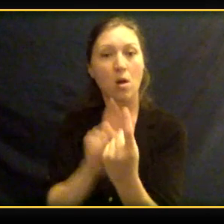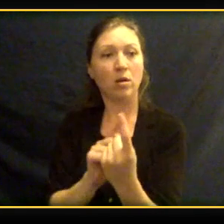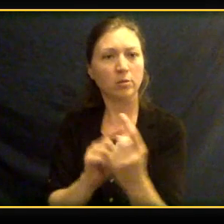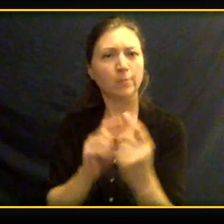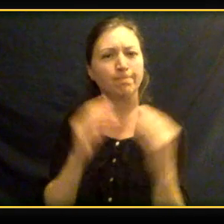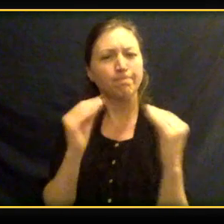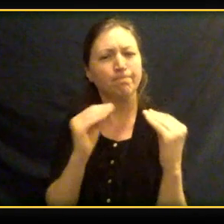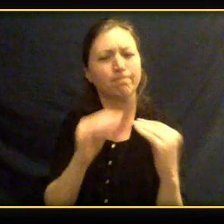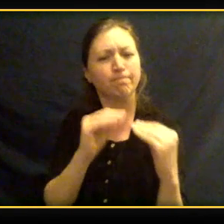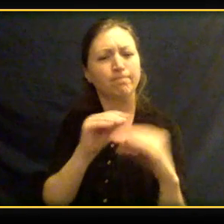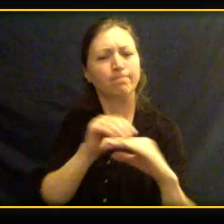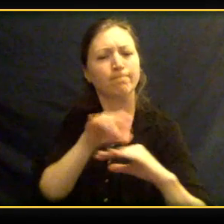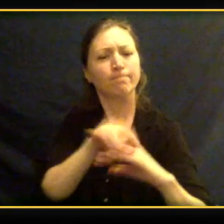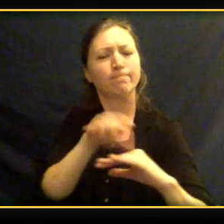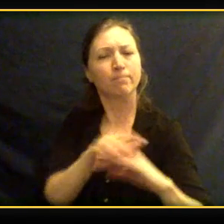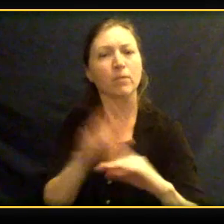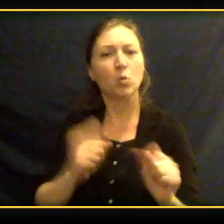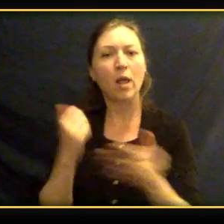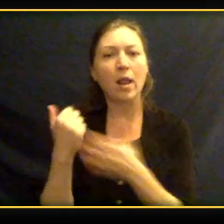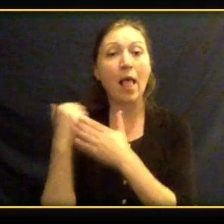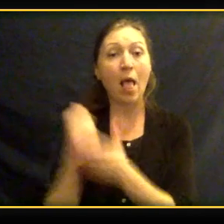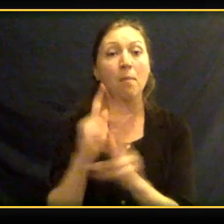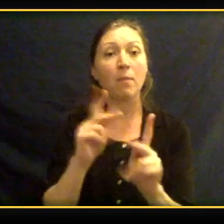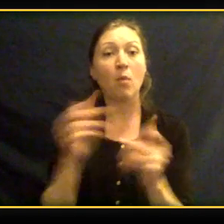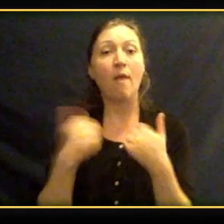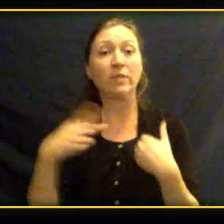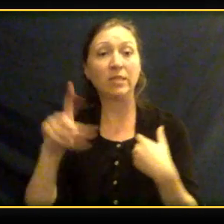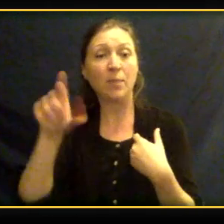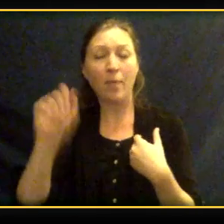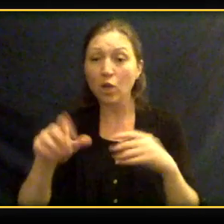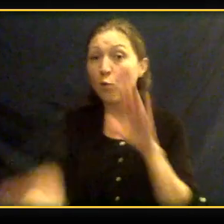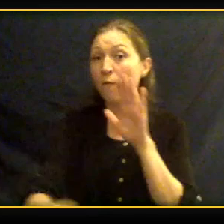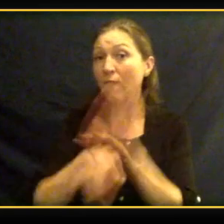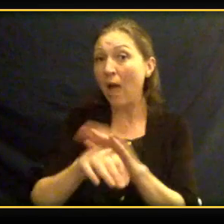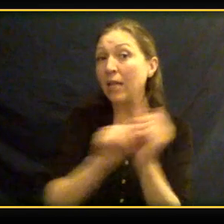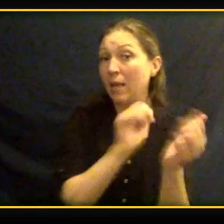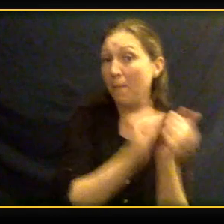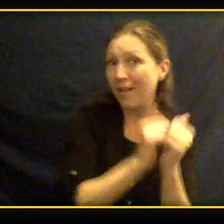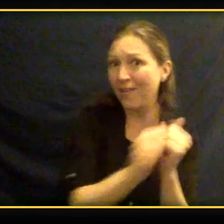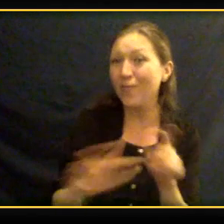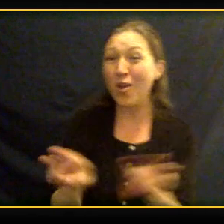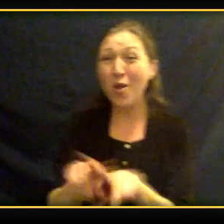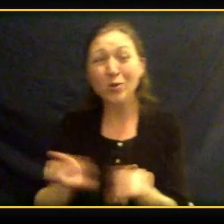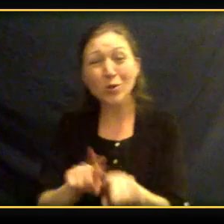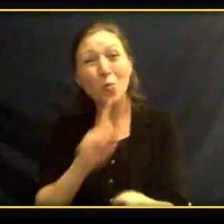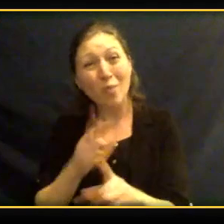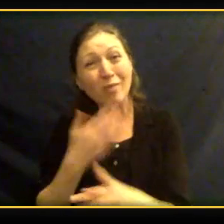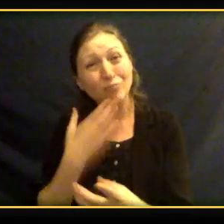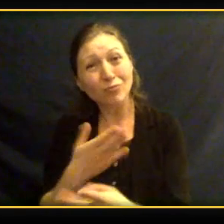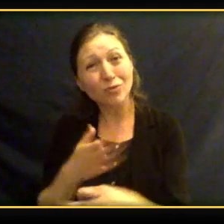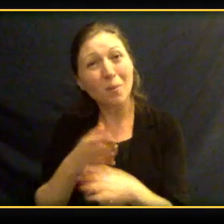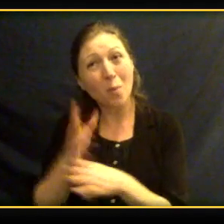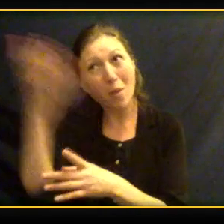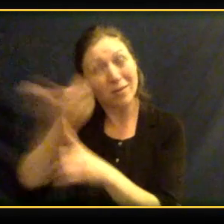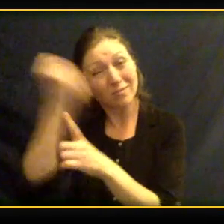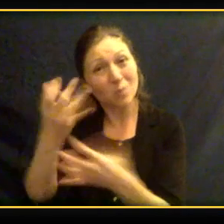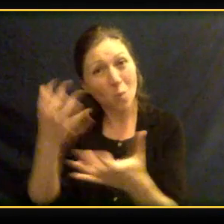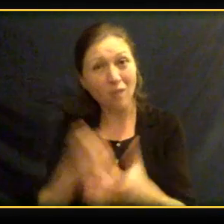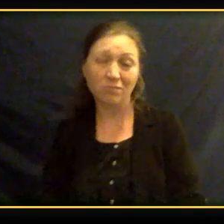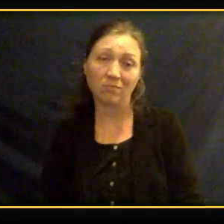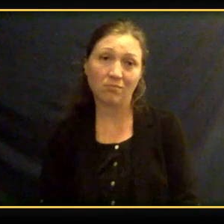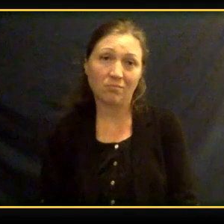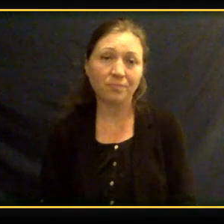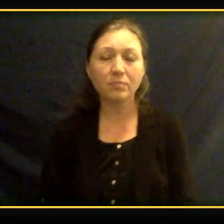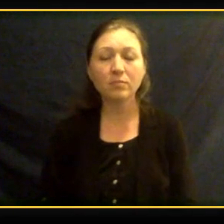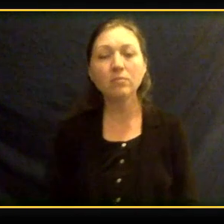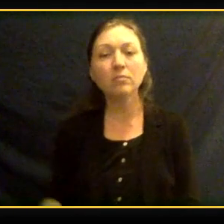pipeline for adults with disabilities to find competitive and meaningful employment. My name is Patricia O'Brien. I'm the Career